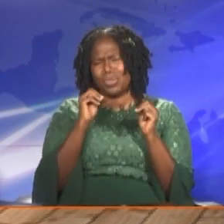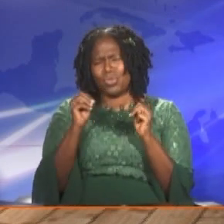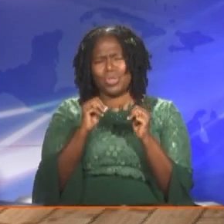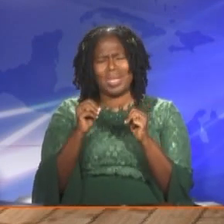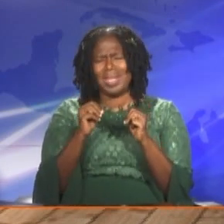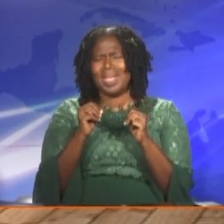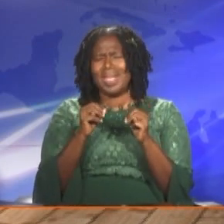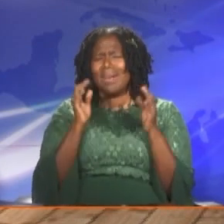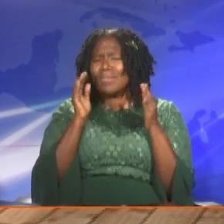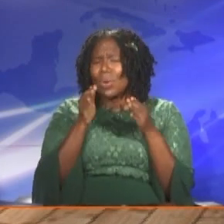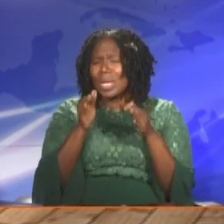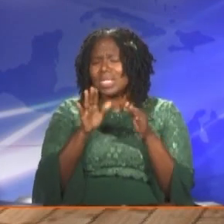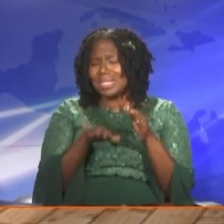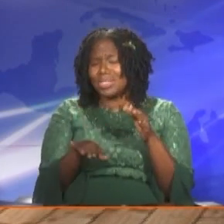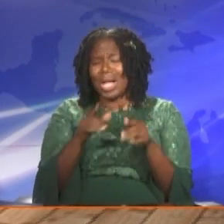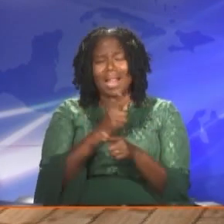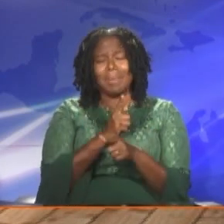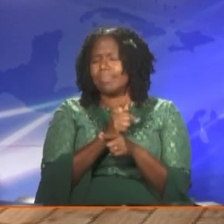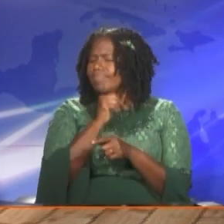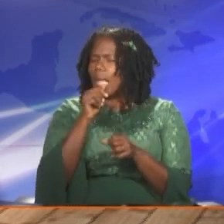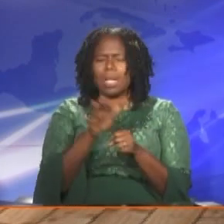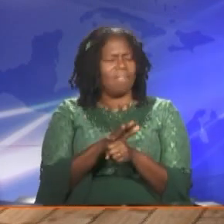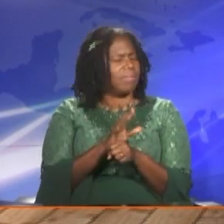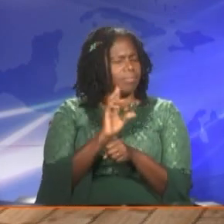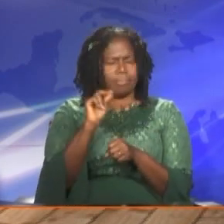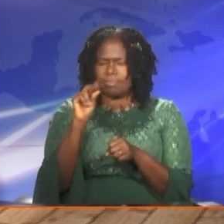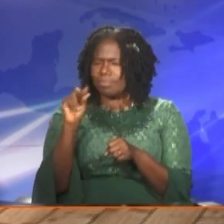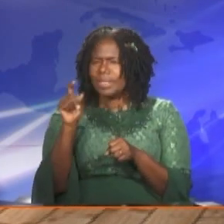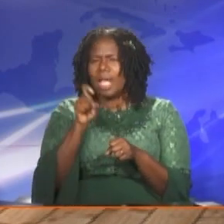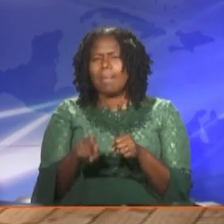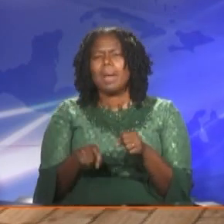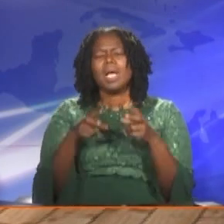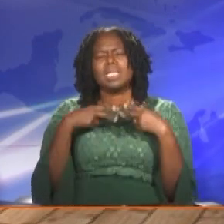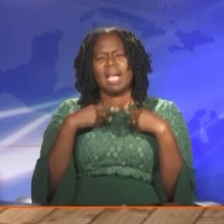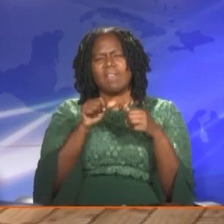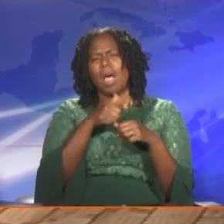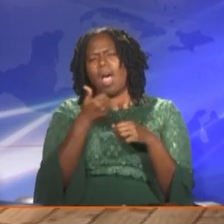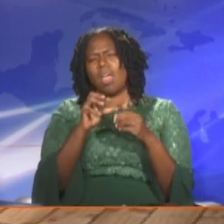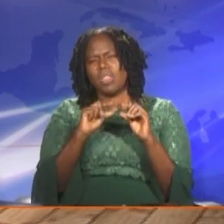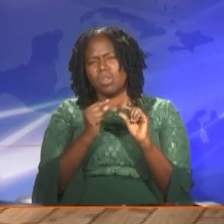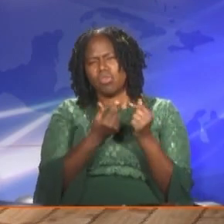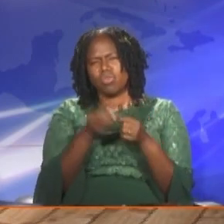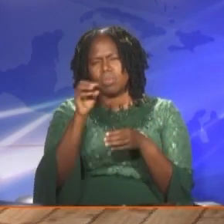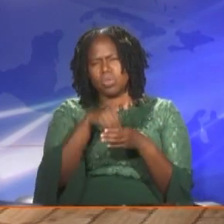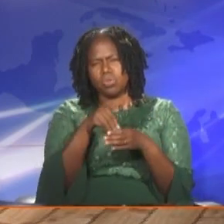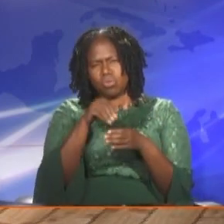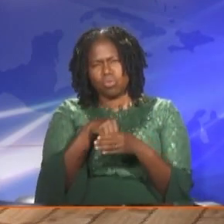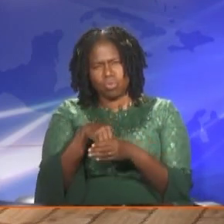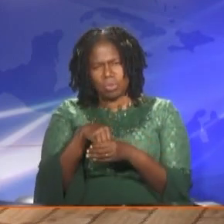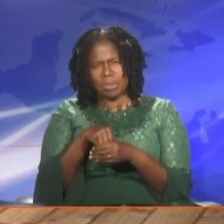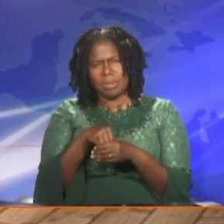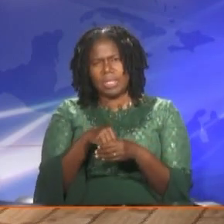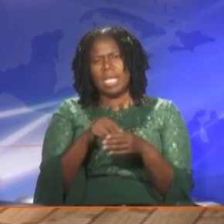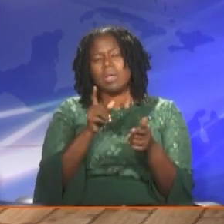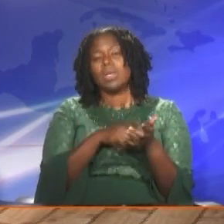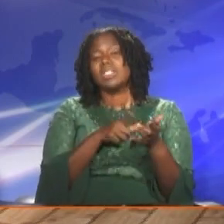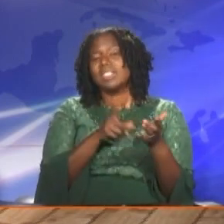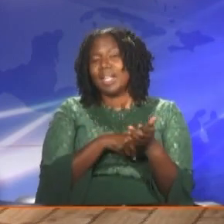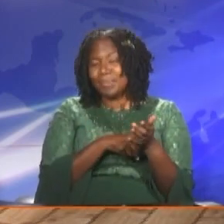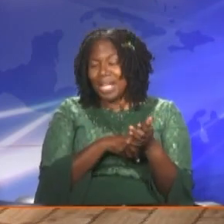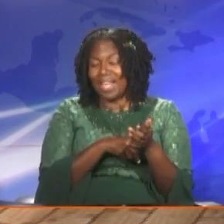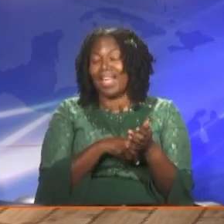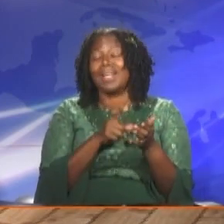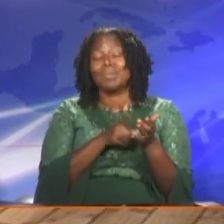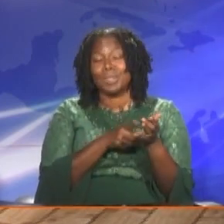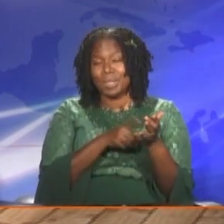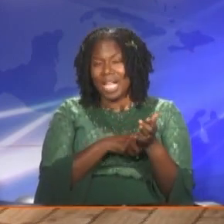a child is found in labor and we remove that child, chances are they would just go to another location, a month down